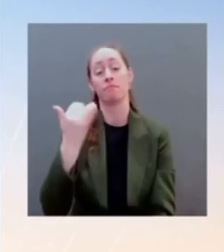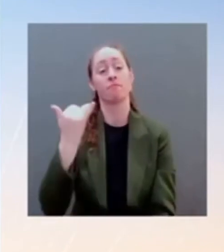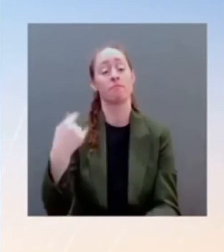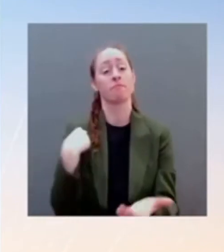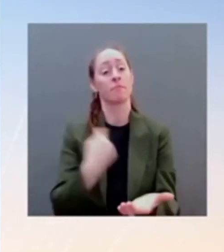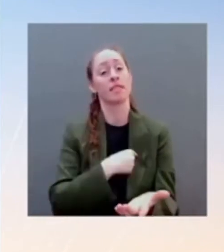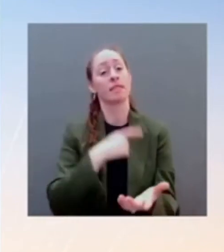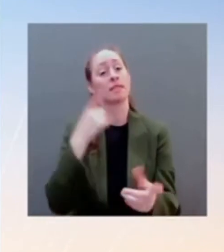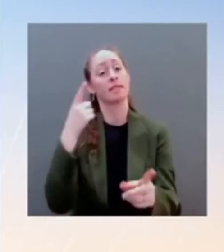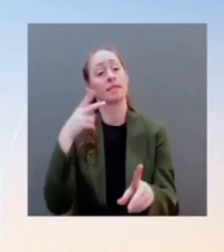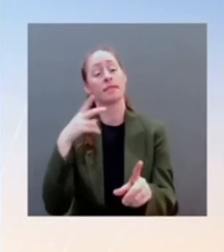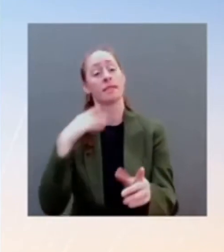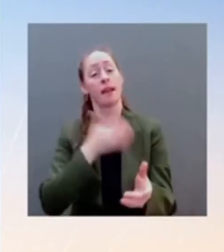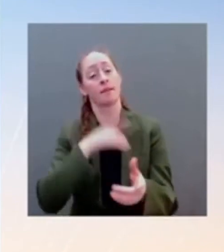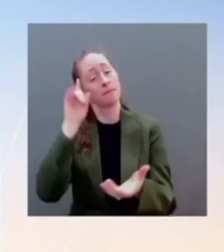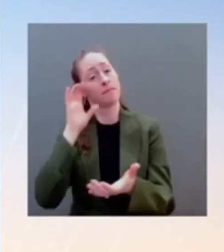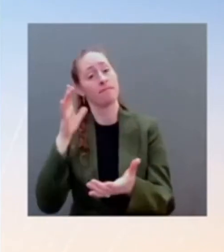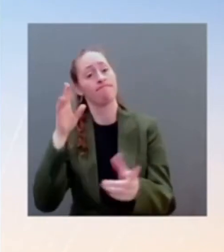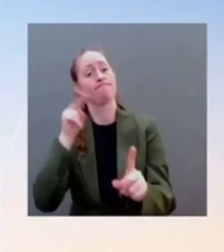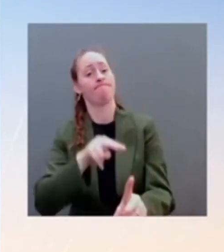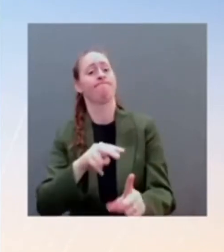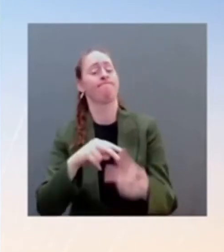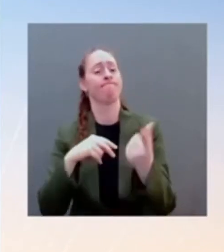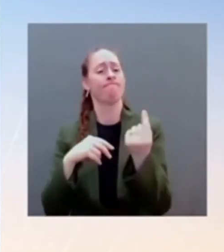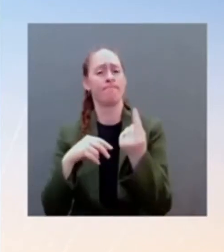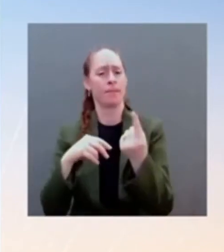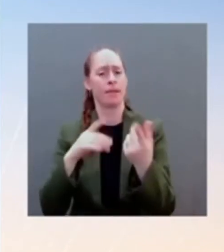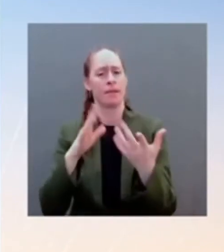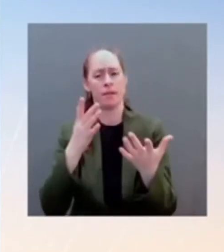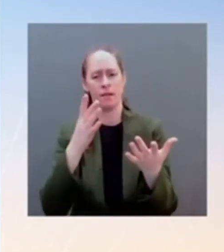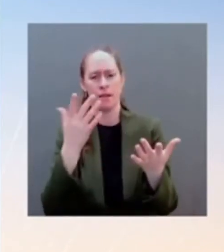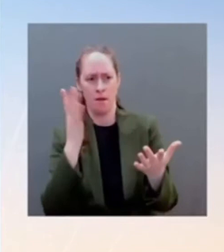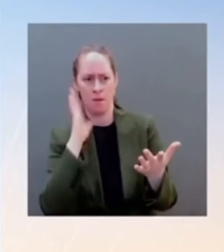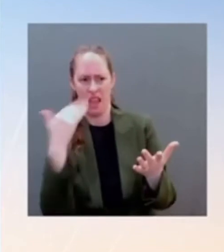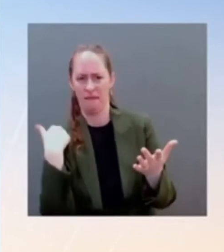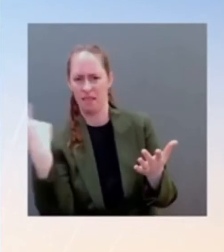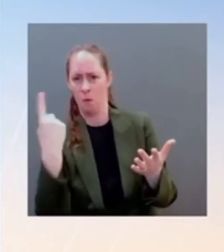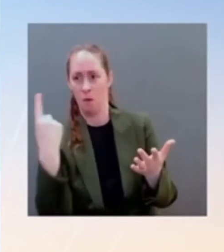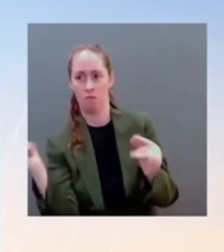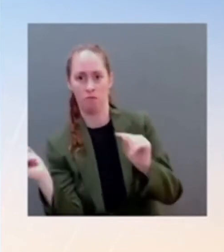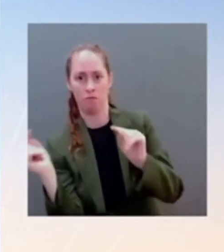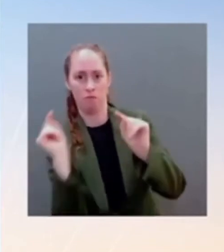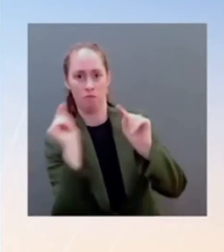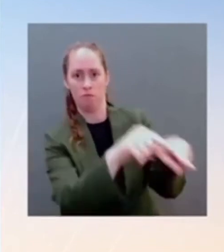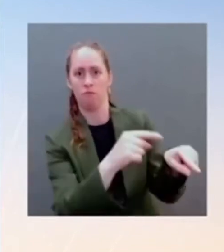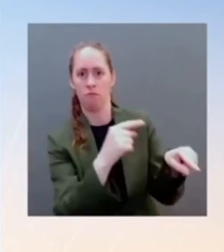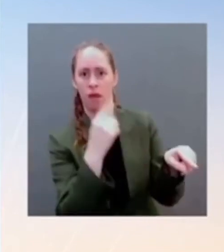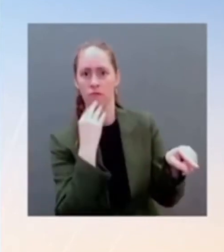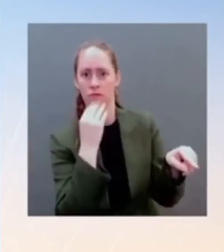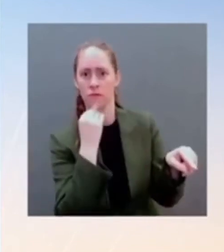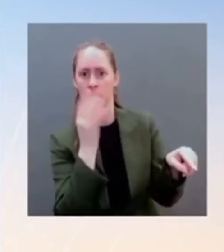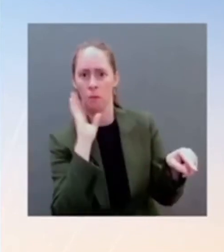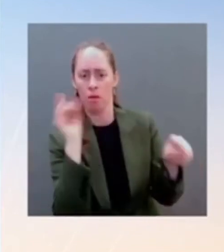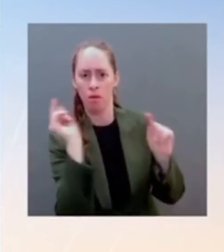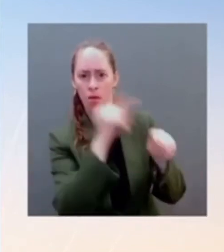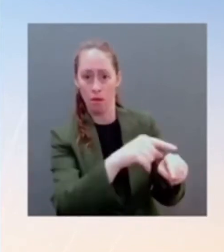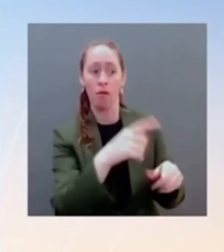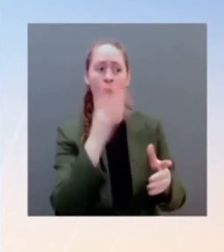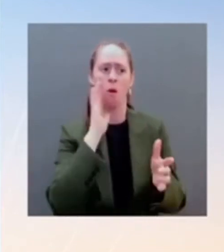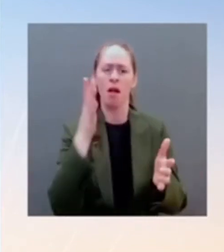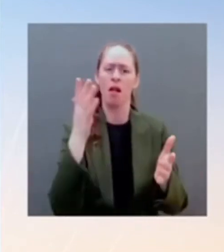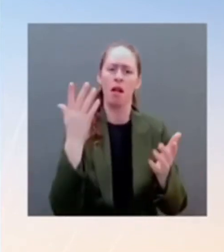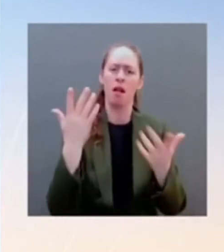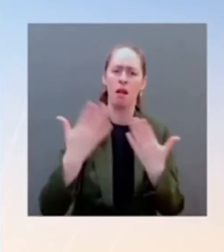the ongoing efforts between Israeli and Palestinian officials to lower tensions and ensure a peaceful conclusion to the holy season of Ramadan. And he